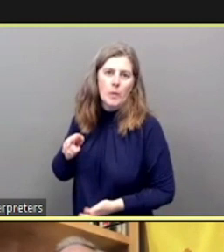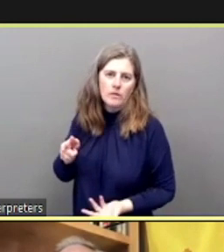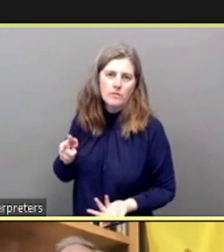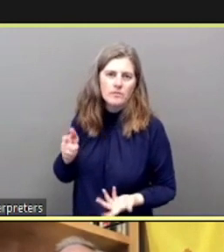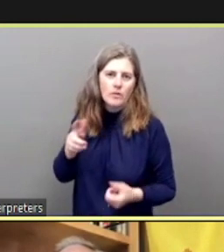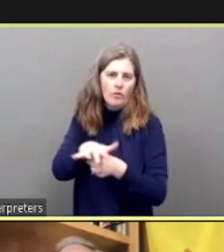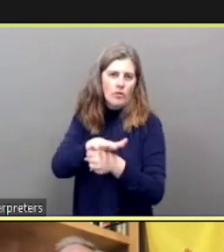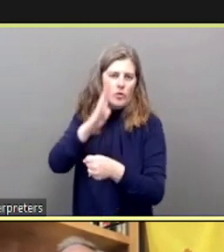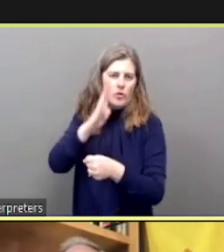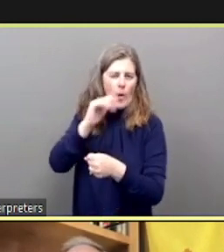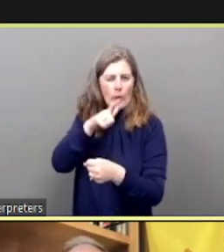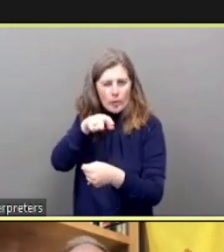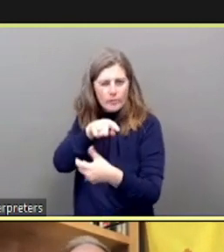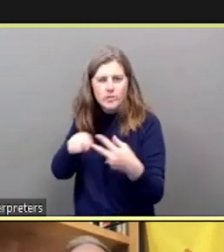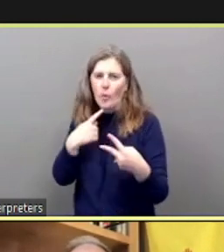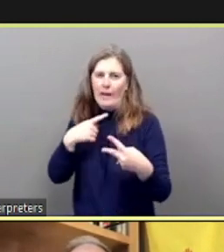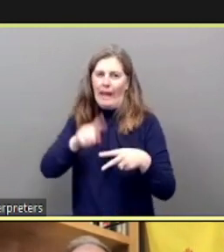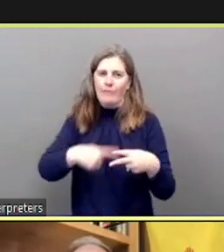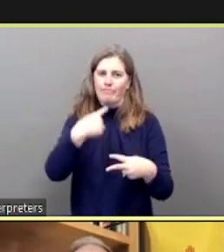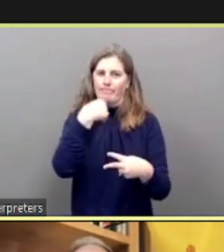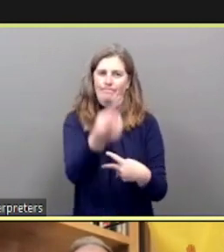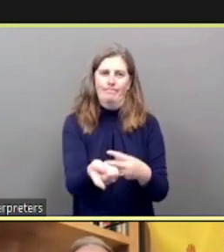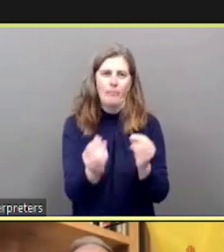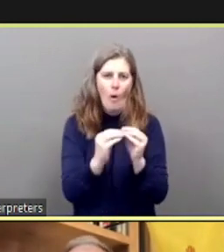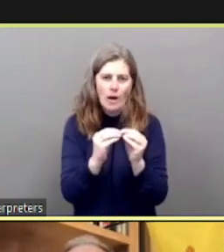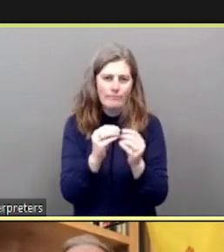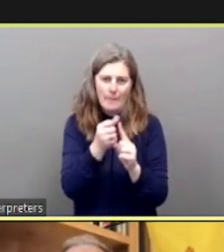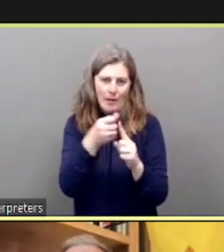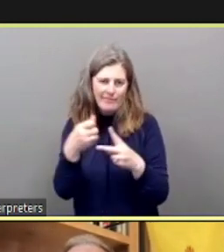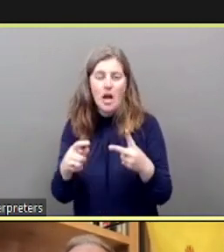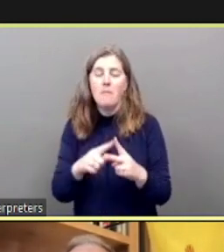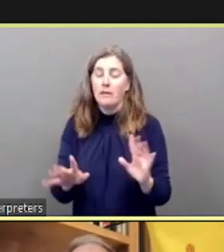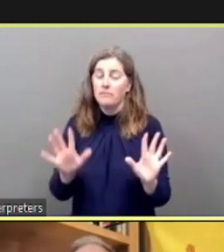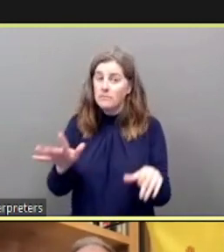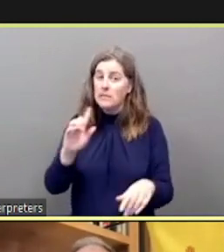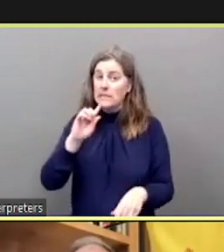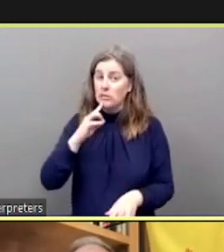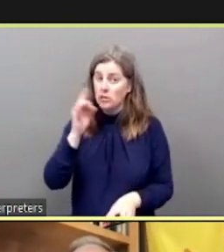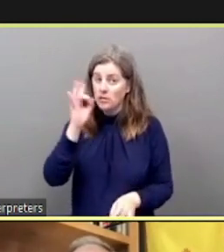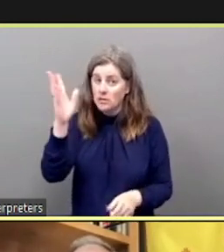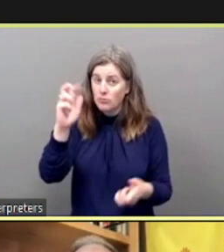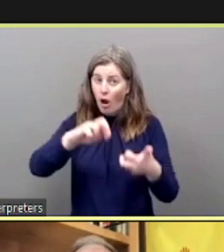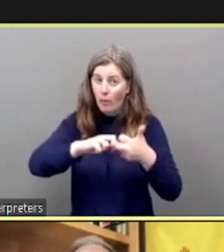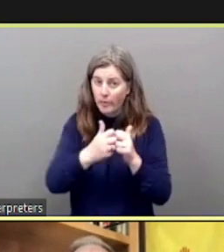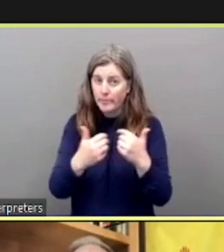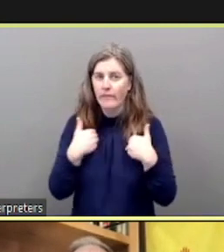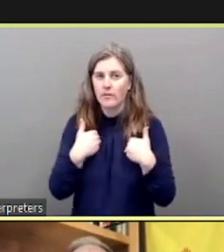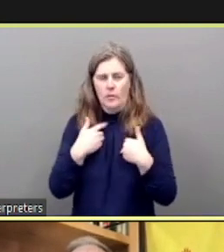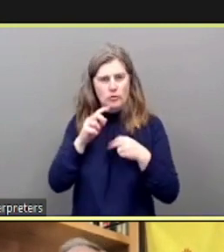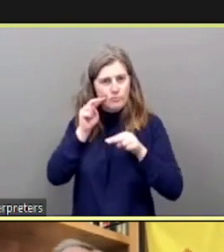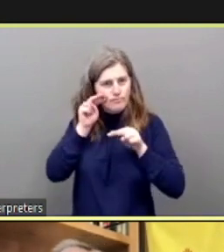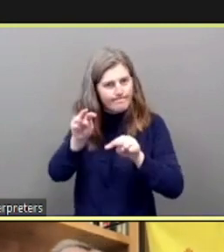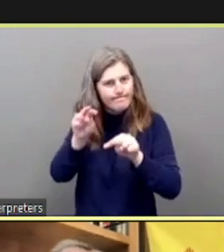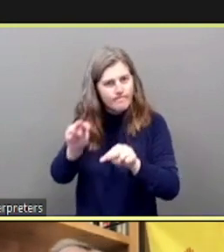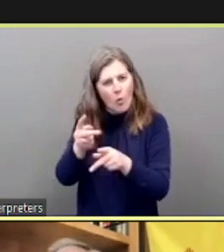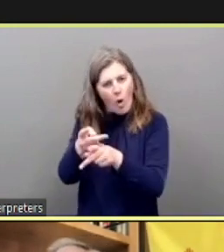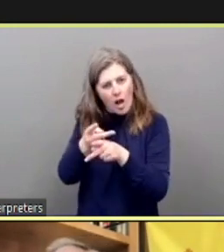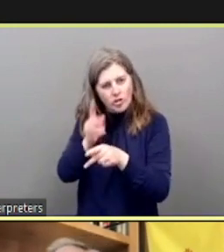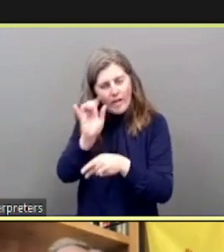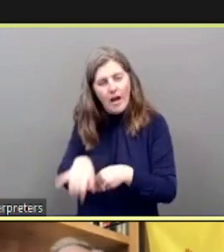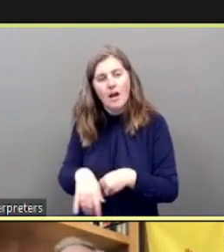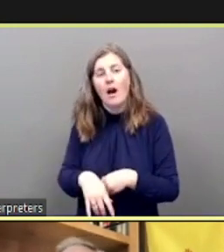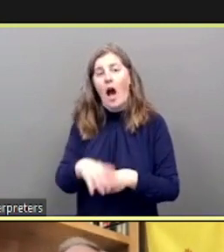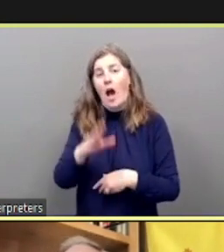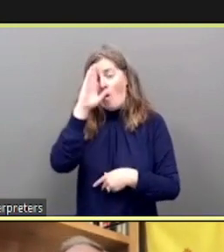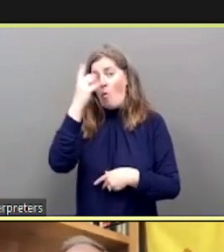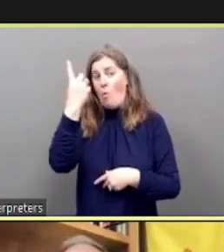area to narrow down who they might be. But it's a serious issue. We need to watch it. I know that one of the patients